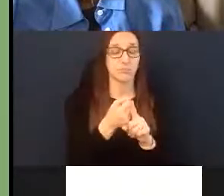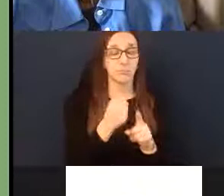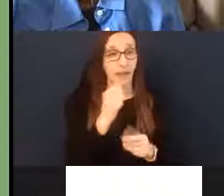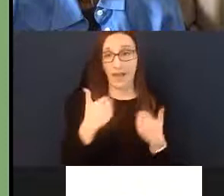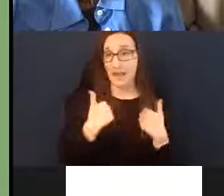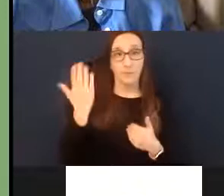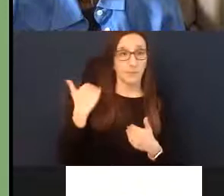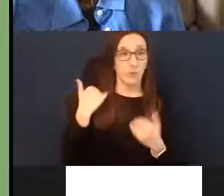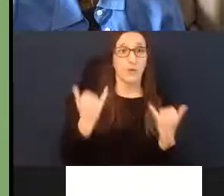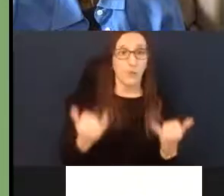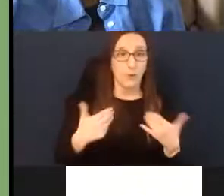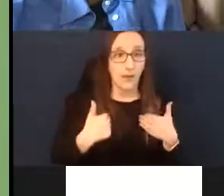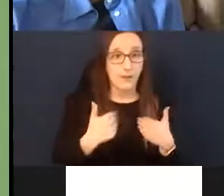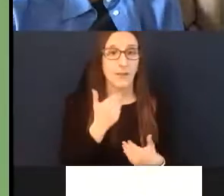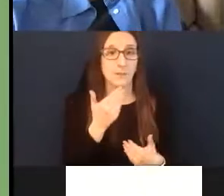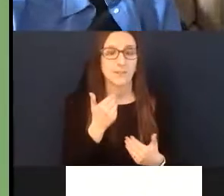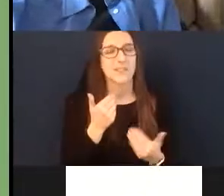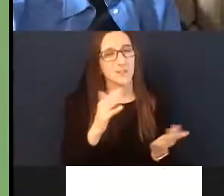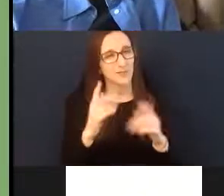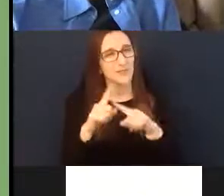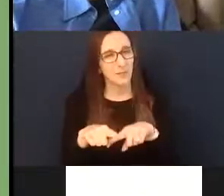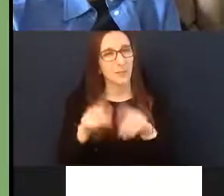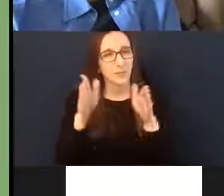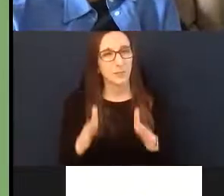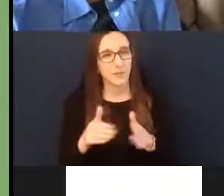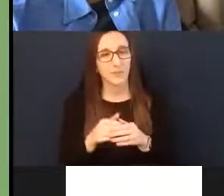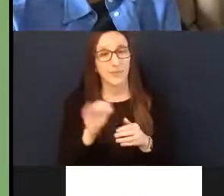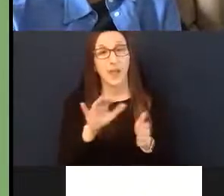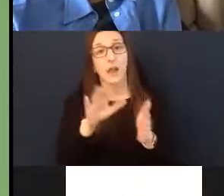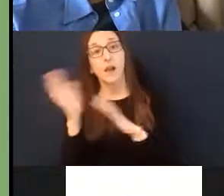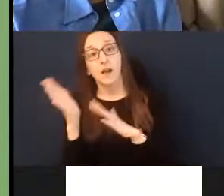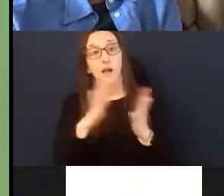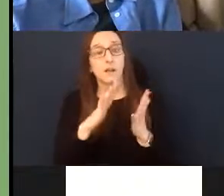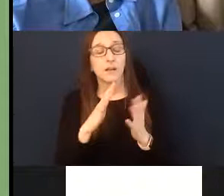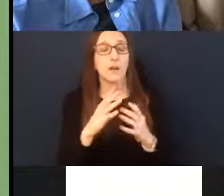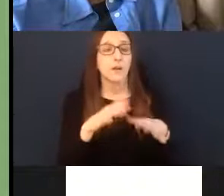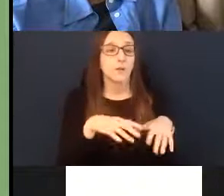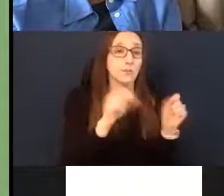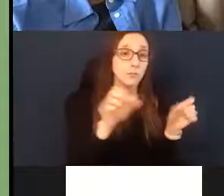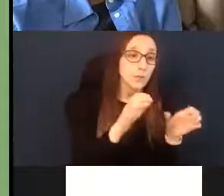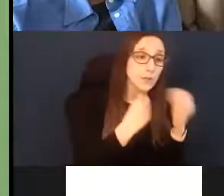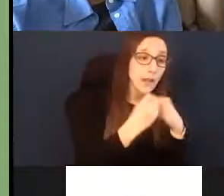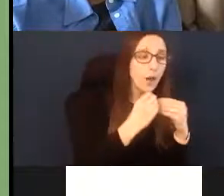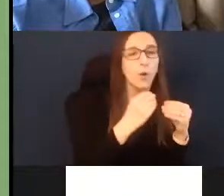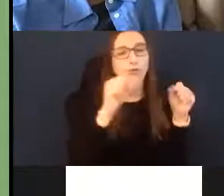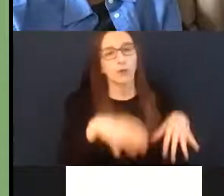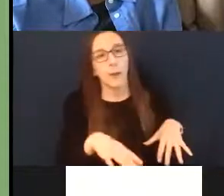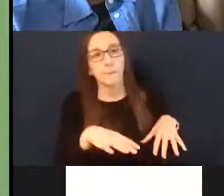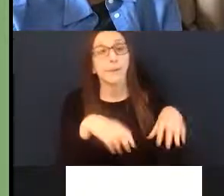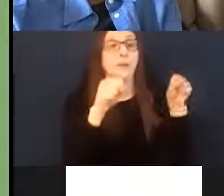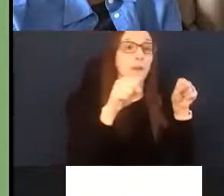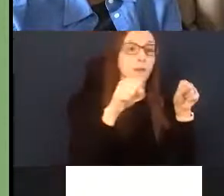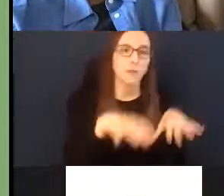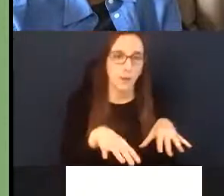certain case. Back to that yo-yo dieting that we were talking about before, it kind of causes